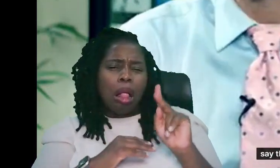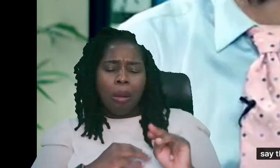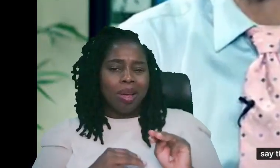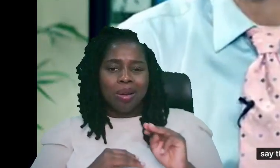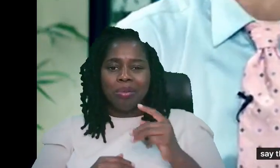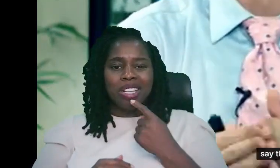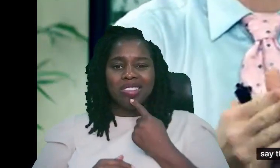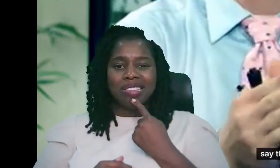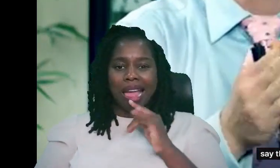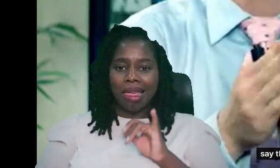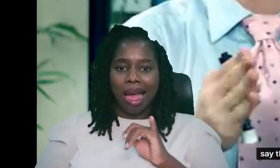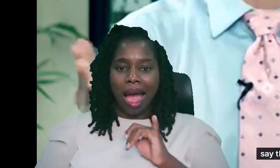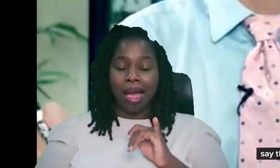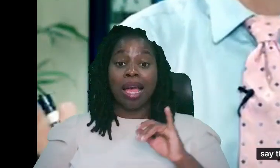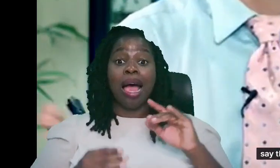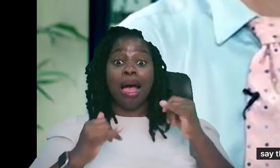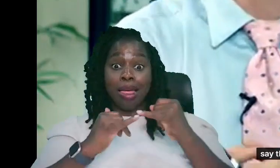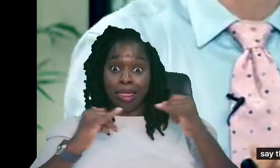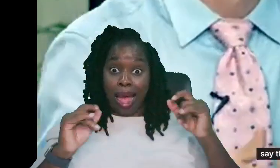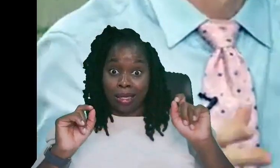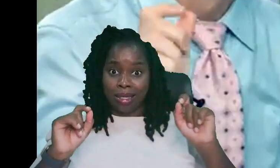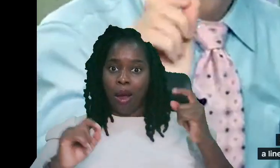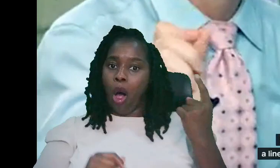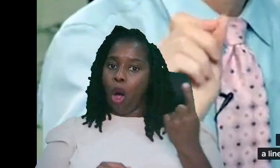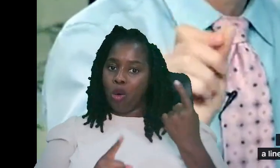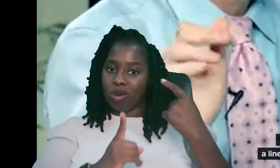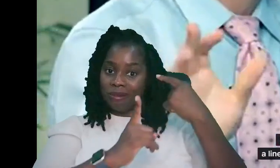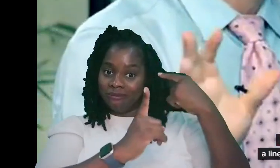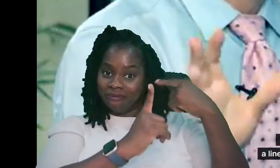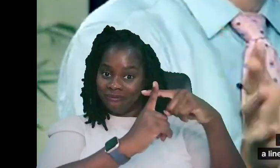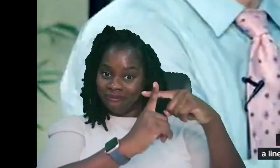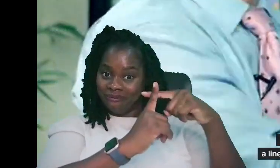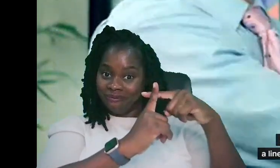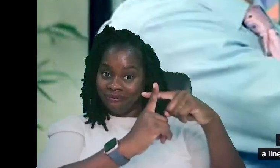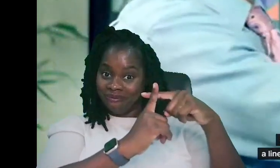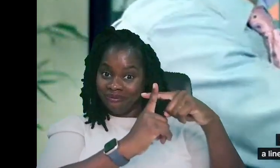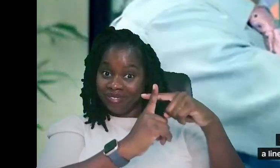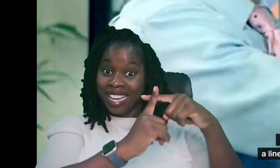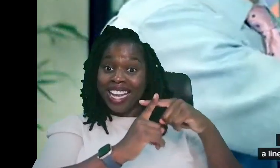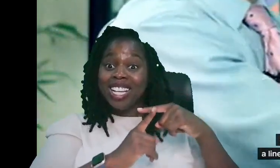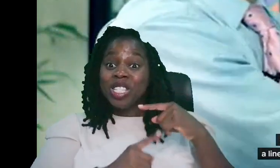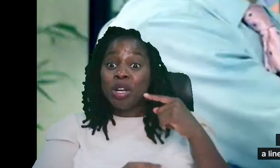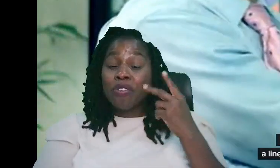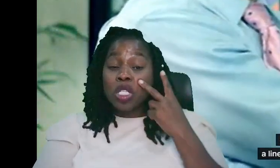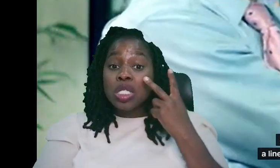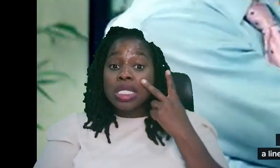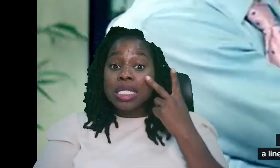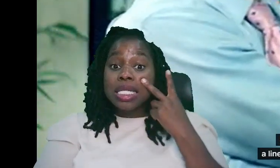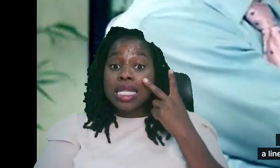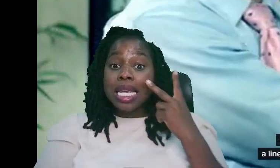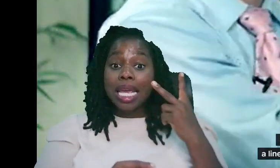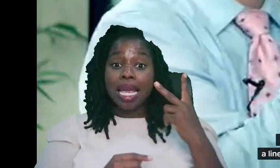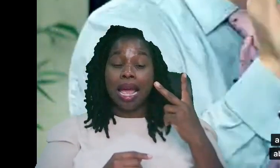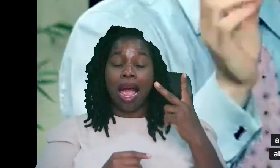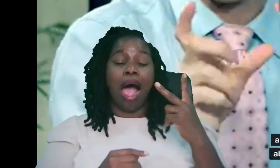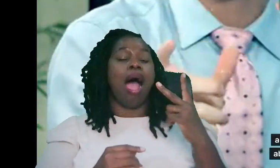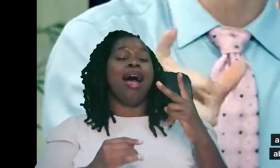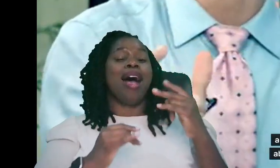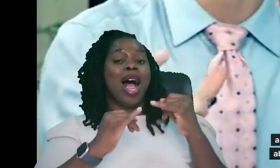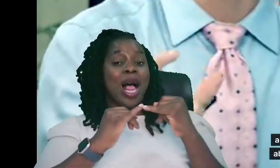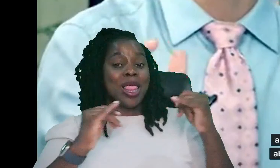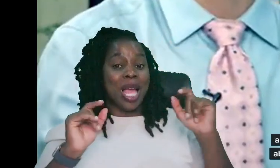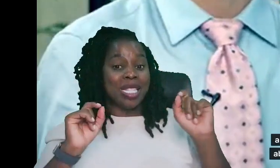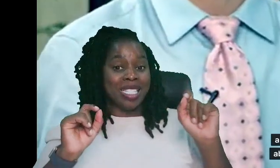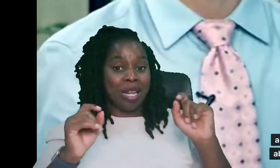don't say that. Line segments are always positive. So what you need to do if you see a line segment on a number line and there's a